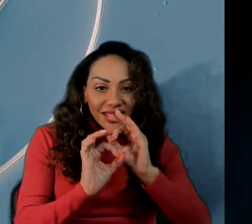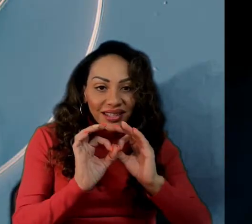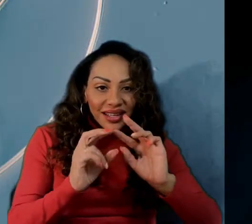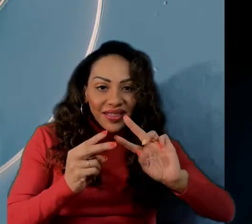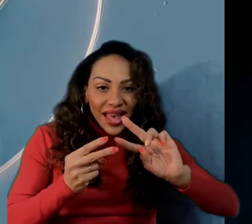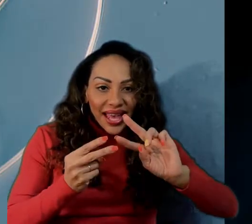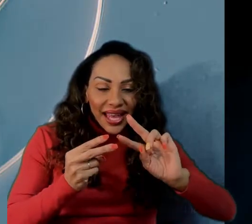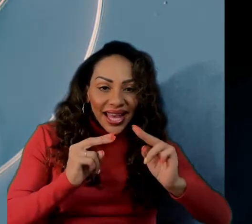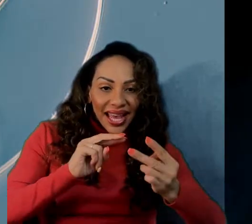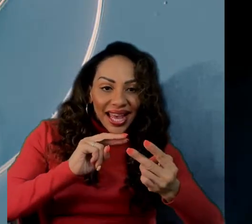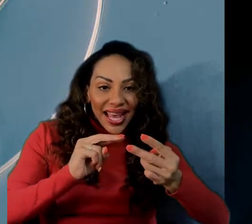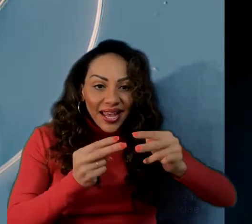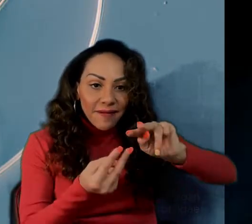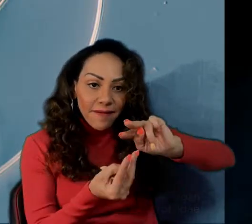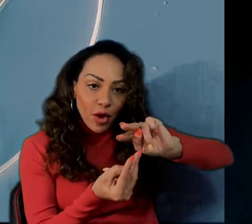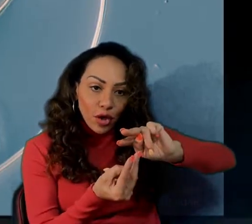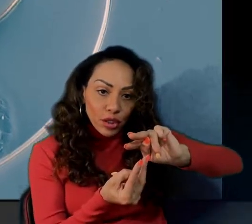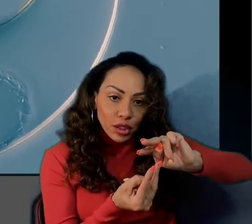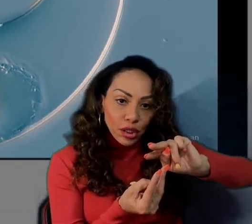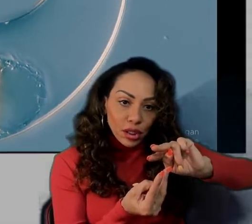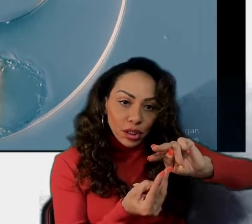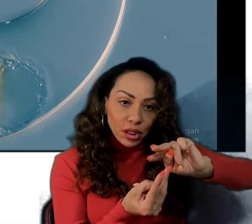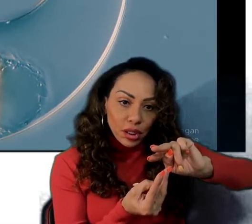to glow with bioluminescence.